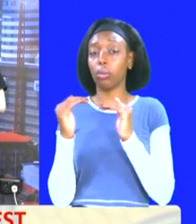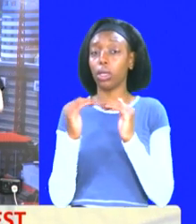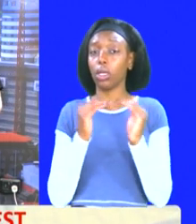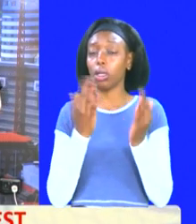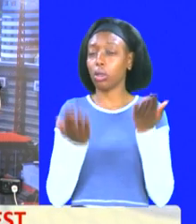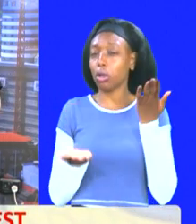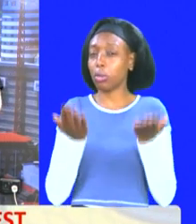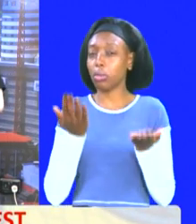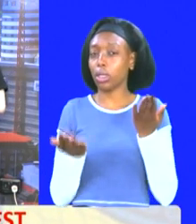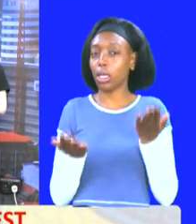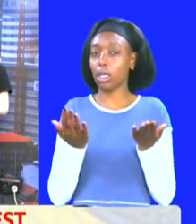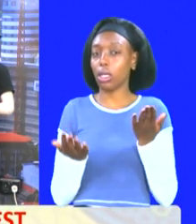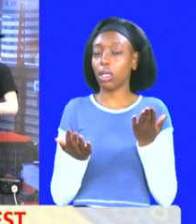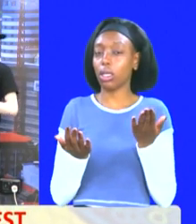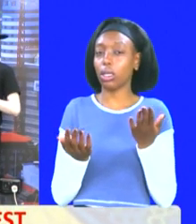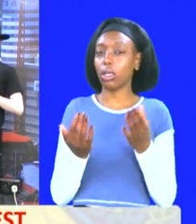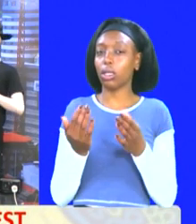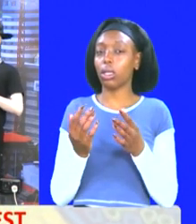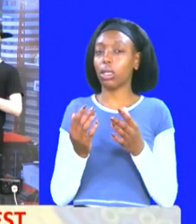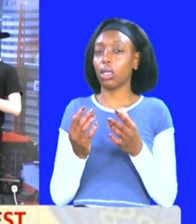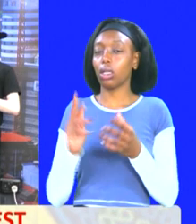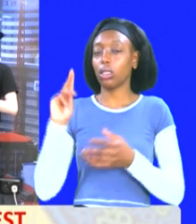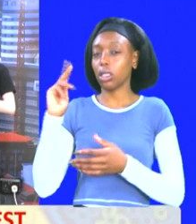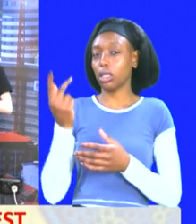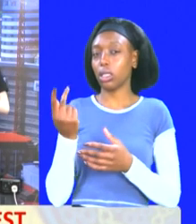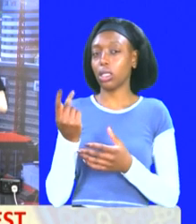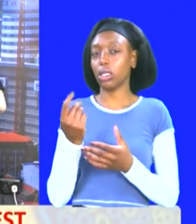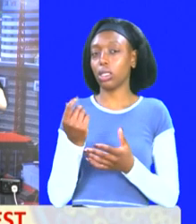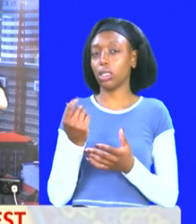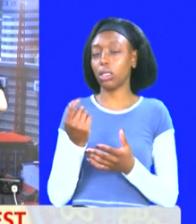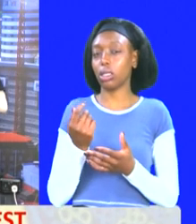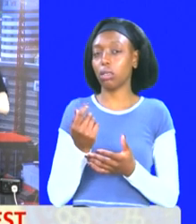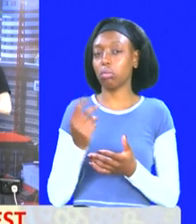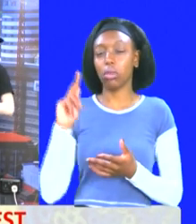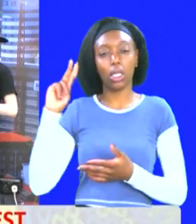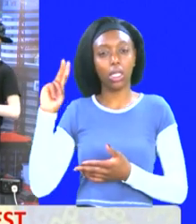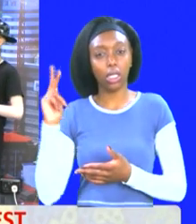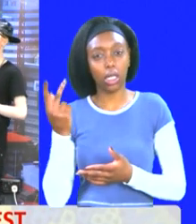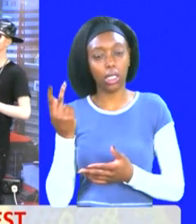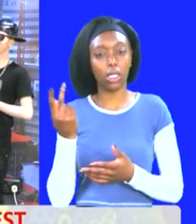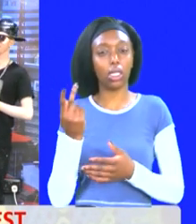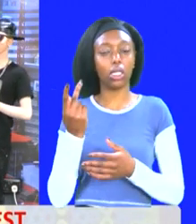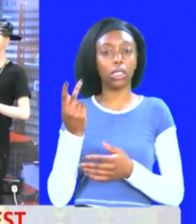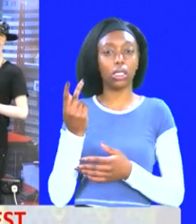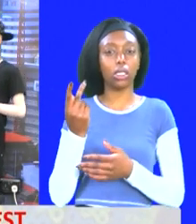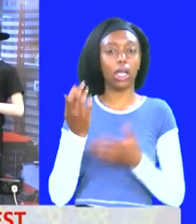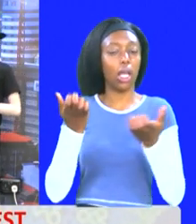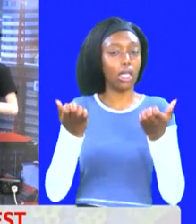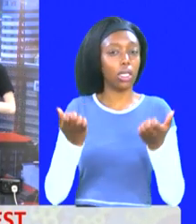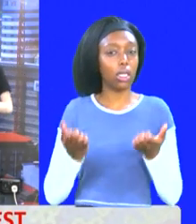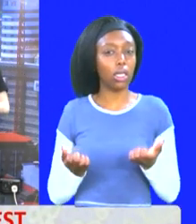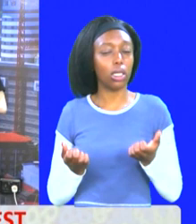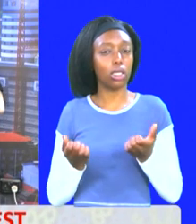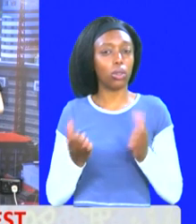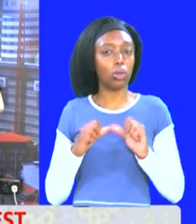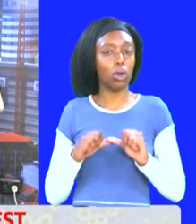wako fiti. But wana need to push more harder kwa sababu ukisikia kazi ile kina mama Fatuma sisi ni song ya